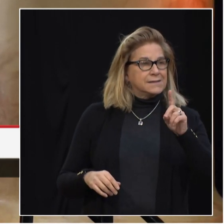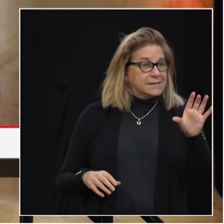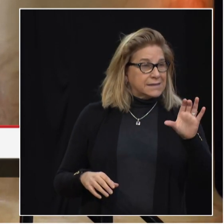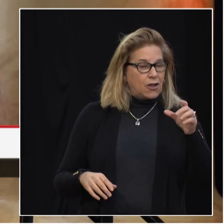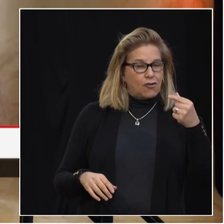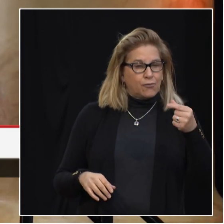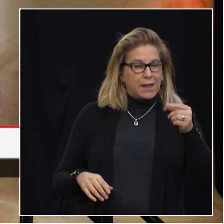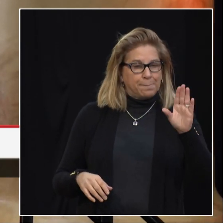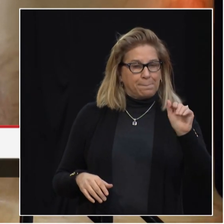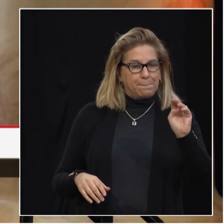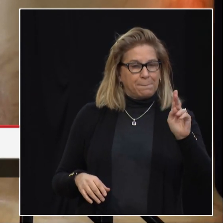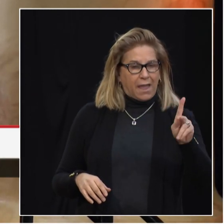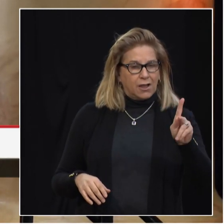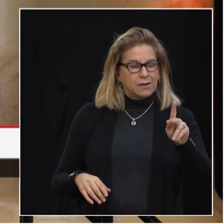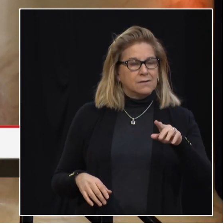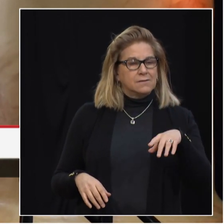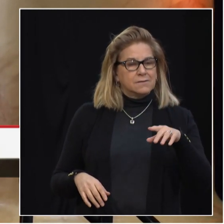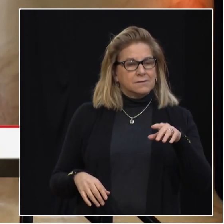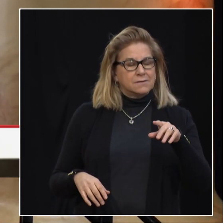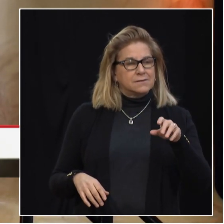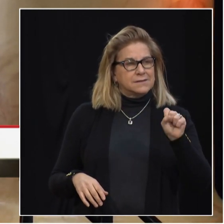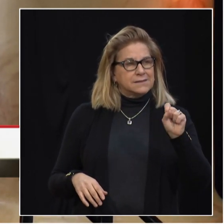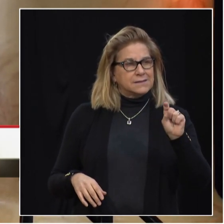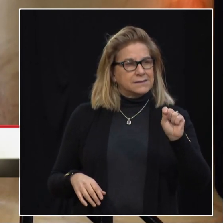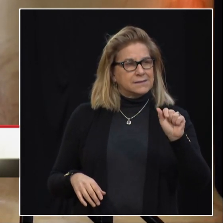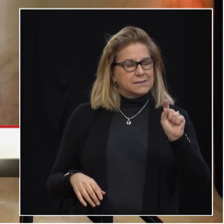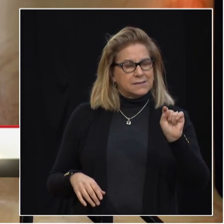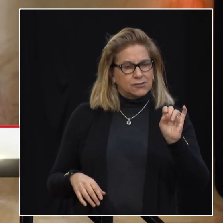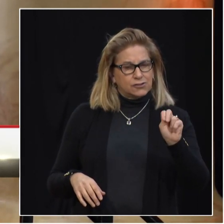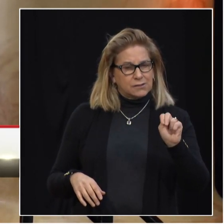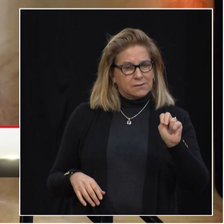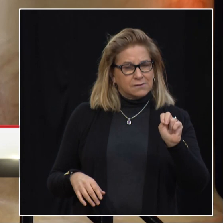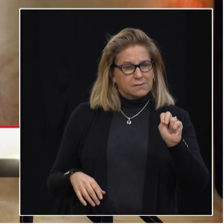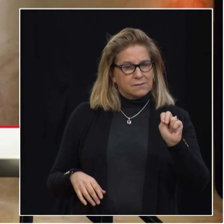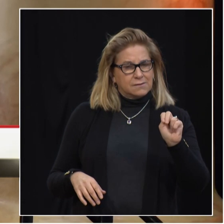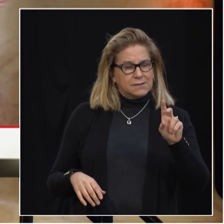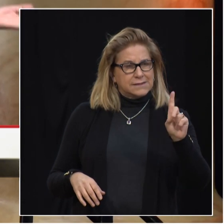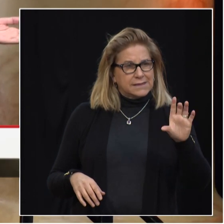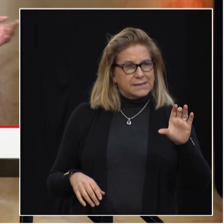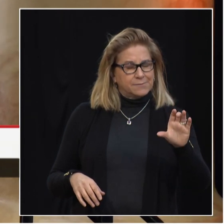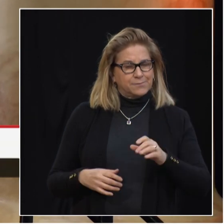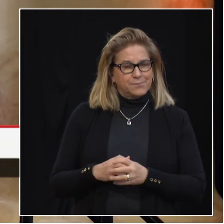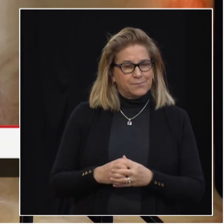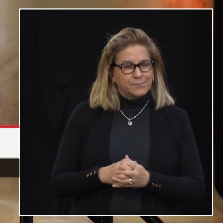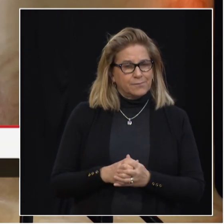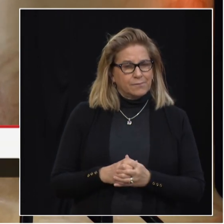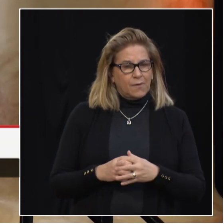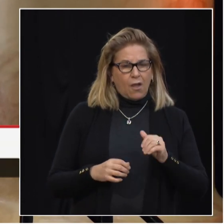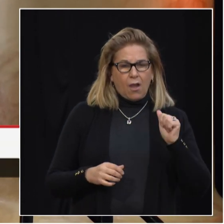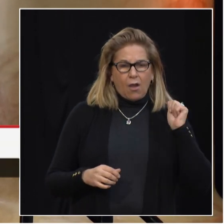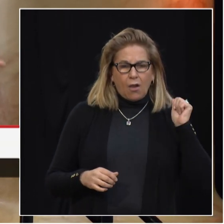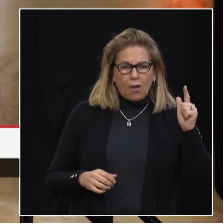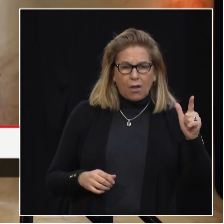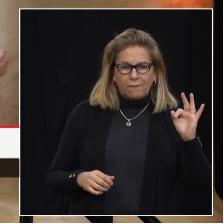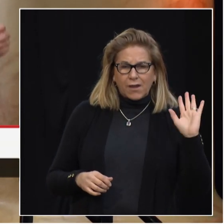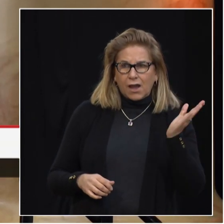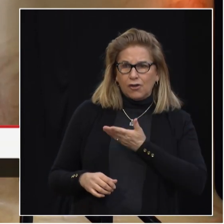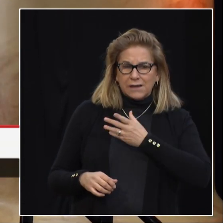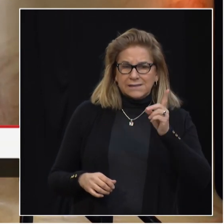led by Anita Hairston, and all of our DC government team. Give them a big round of